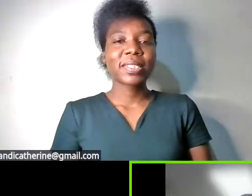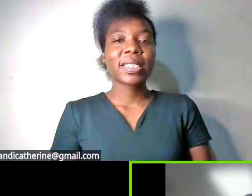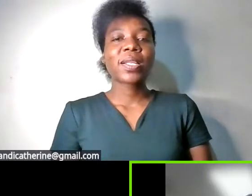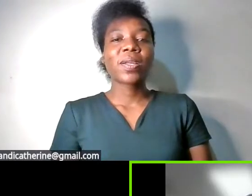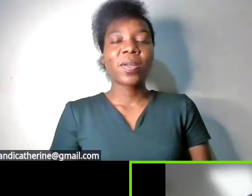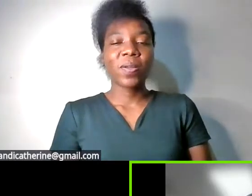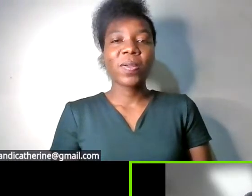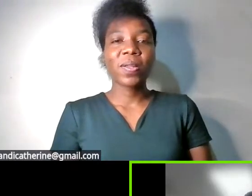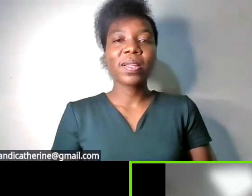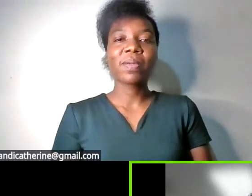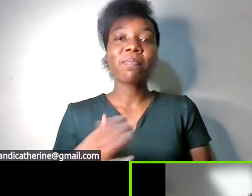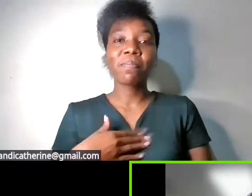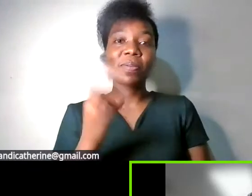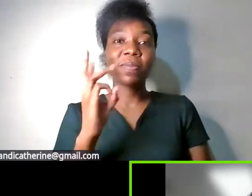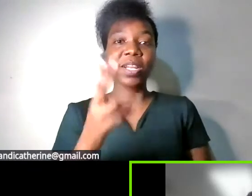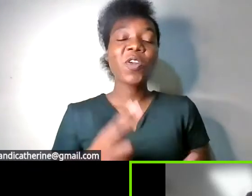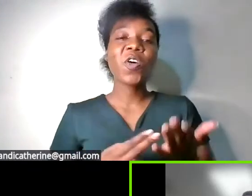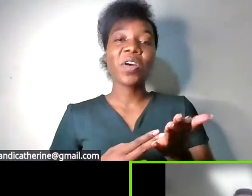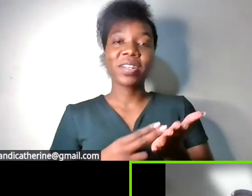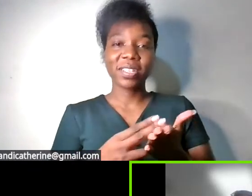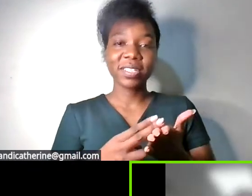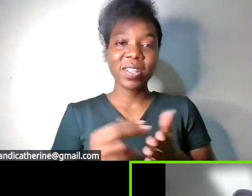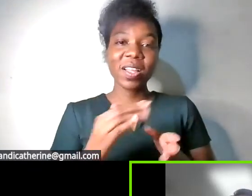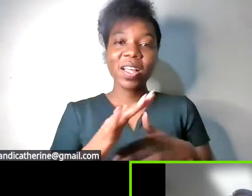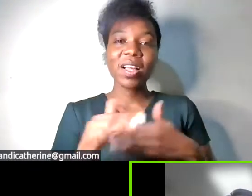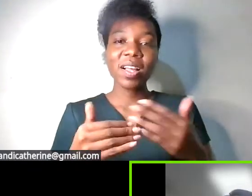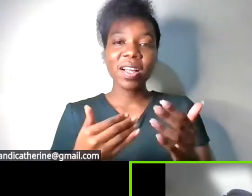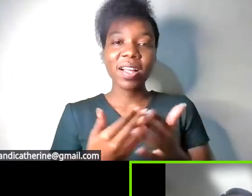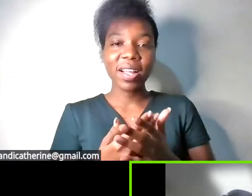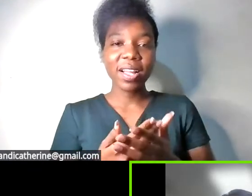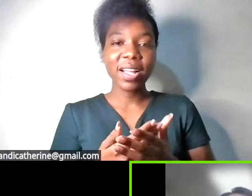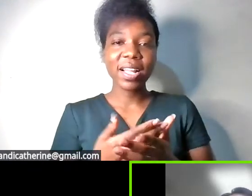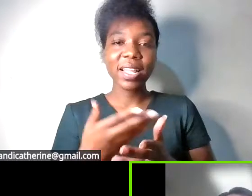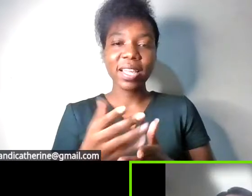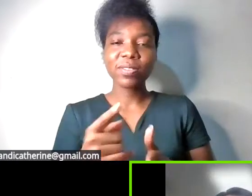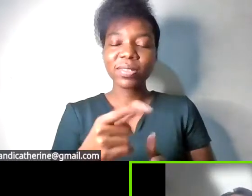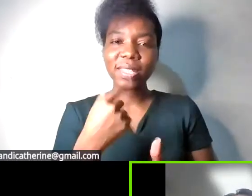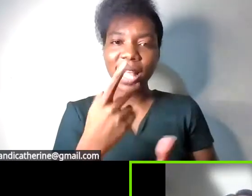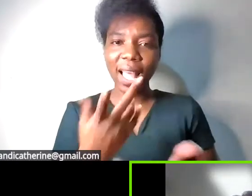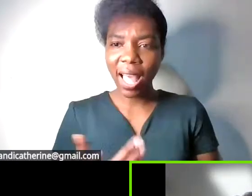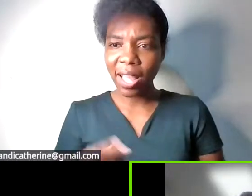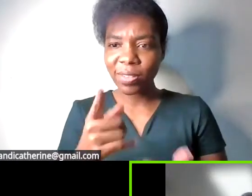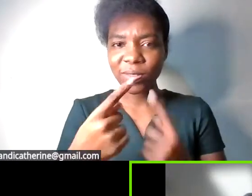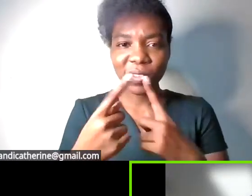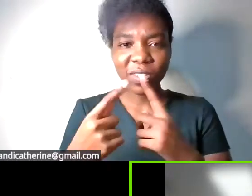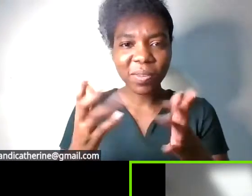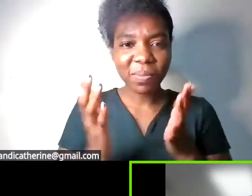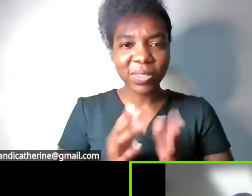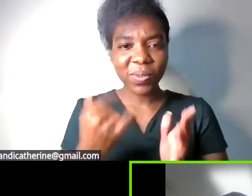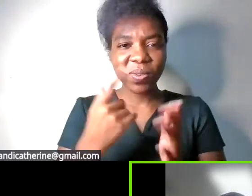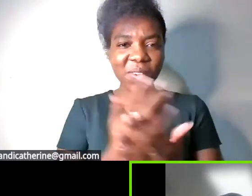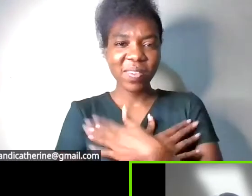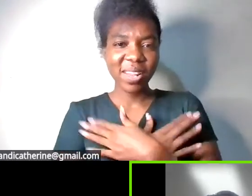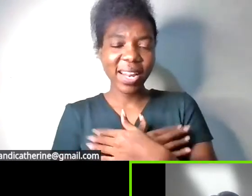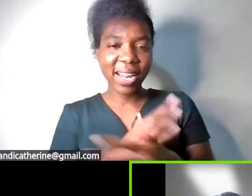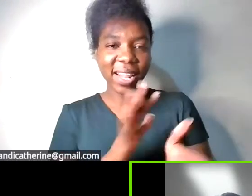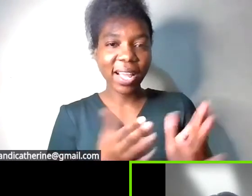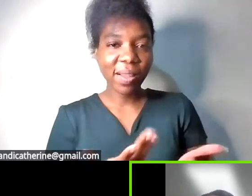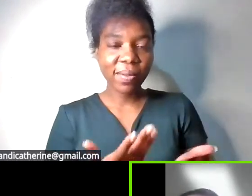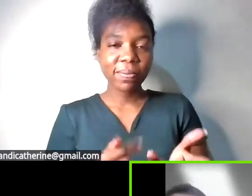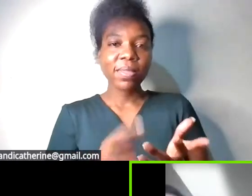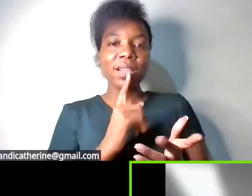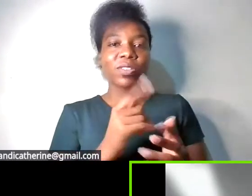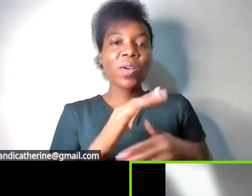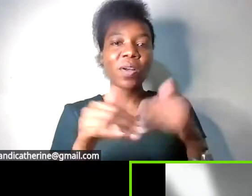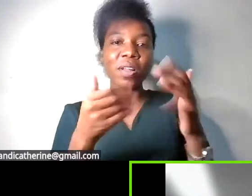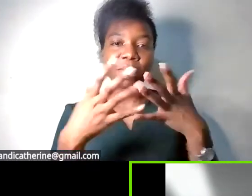is a little different. It's like saying, hey, how do you talk to someone who's friendly, who's not friendly? Of course, everyone's gonna have a different level of